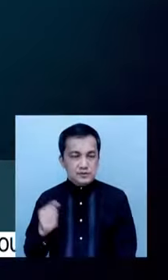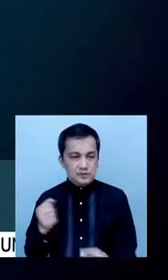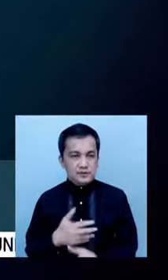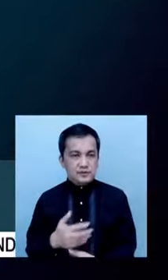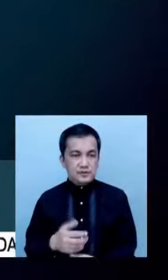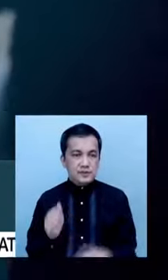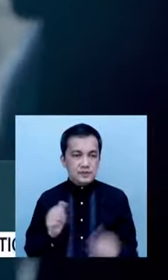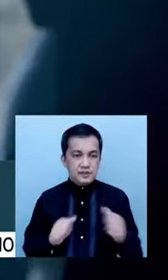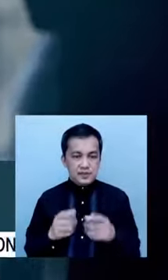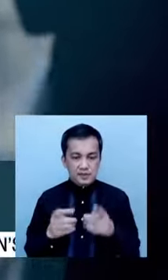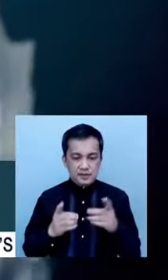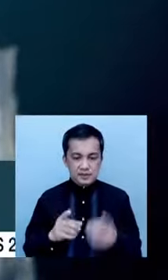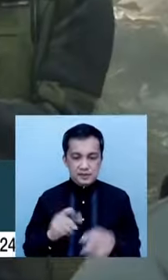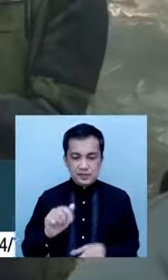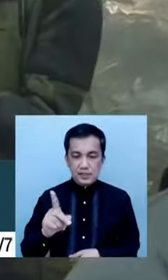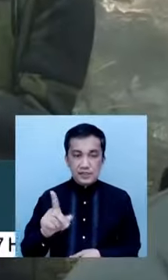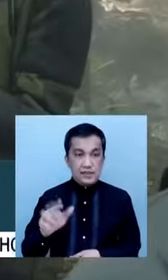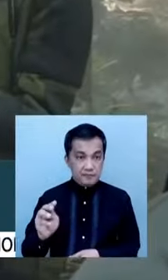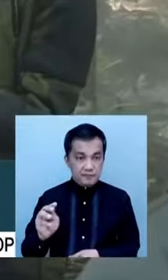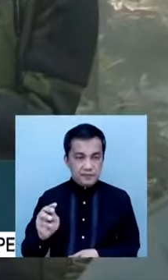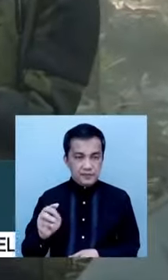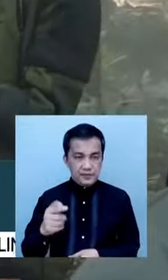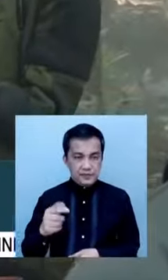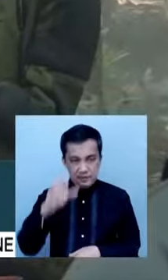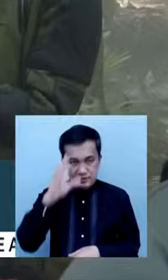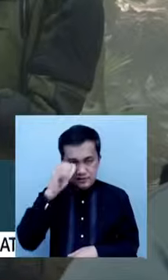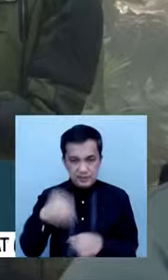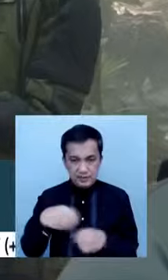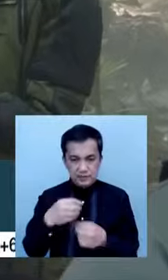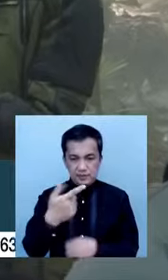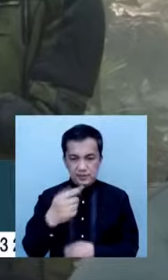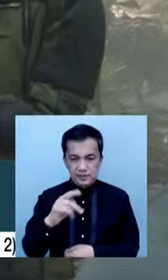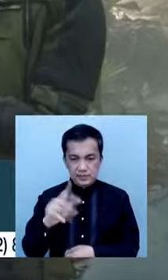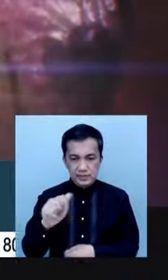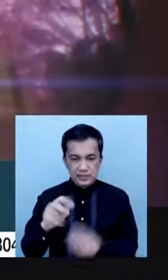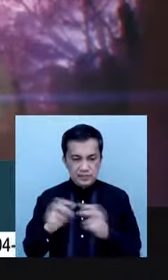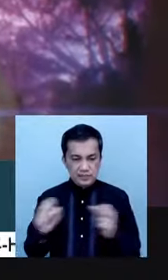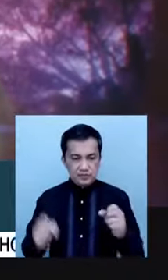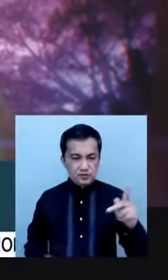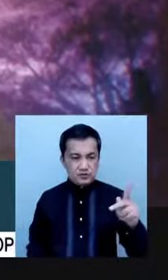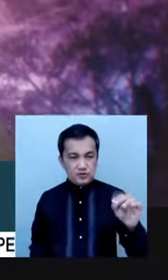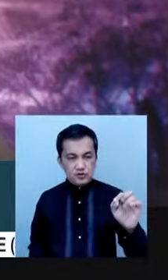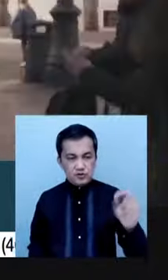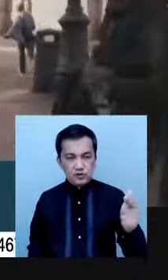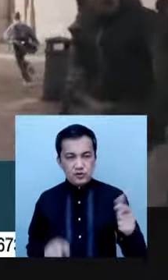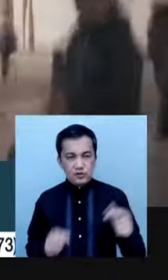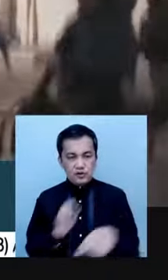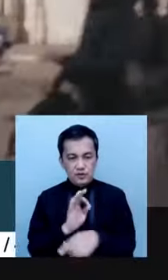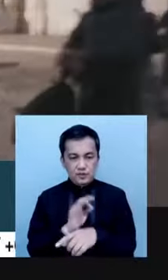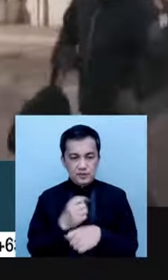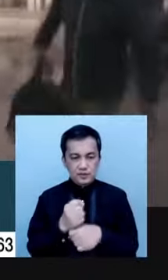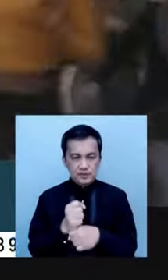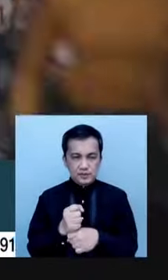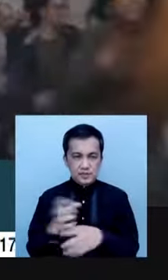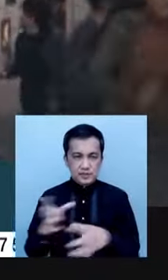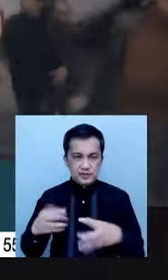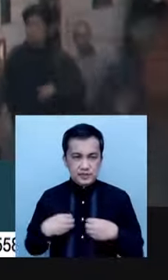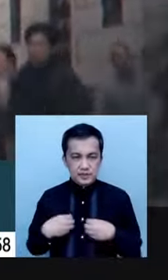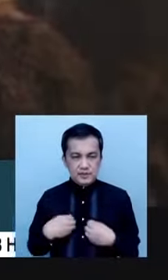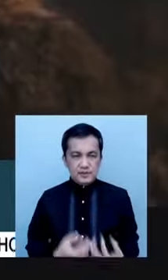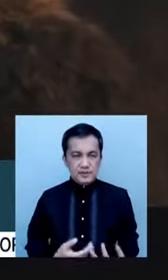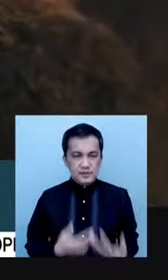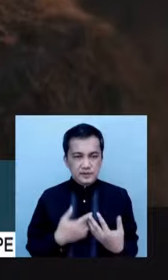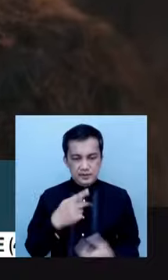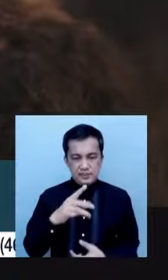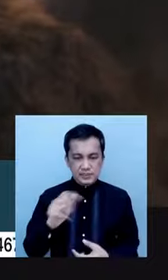From director Adam Wingard, the guy who gave us Godzilla vs. Kong, the filmmaker seems to take inspiration from the Godzilla movies from